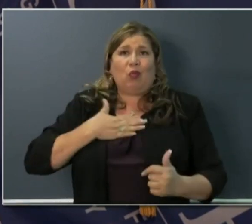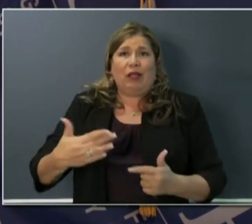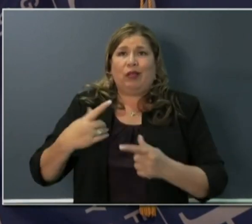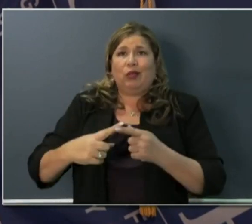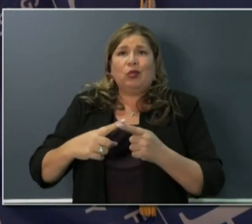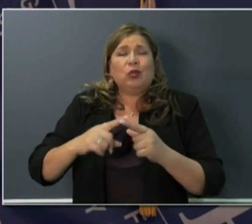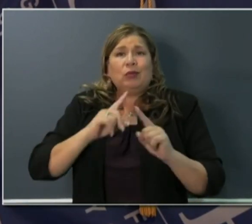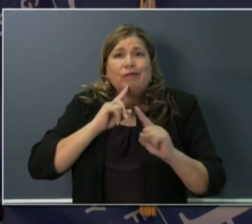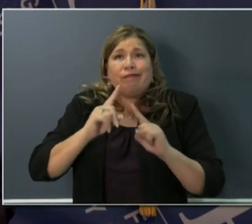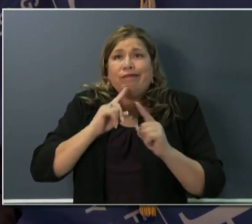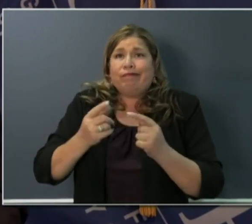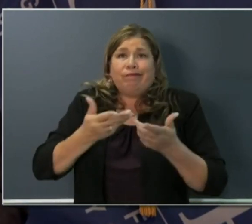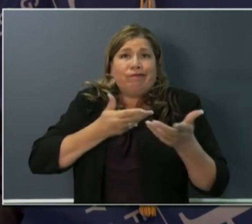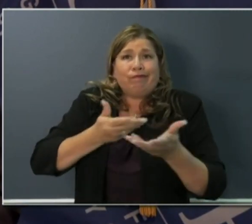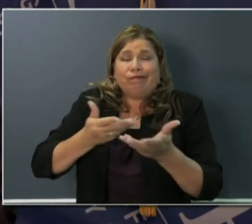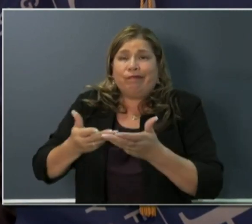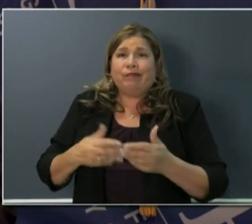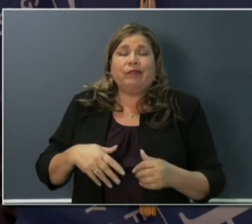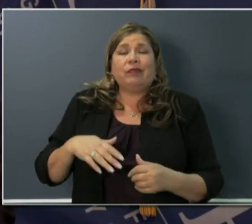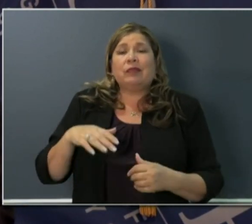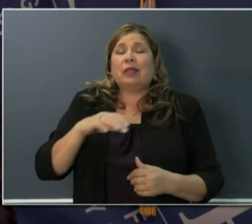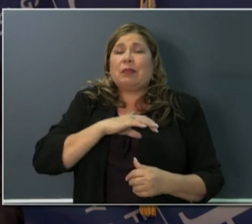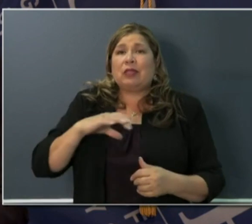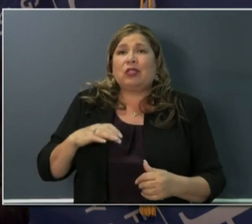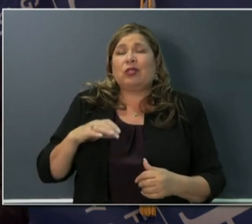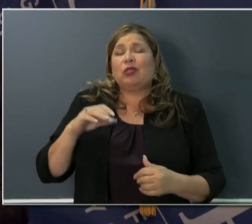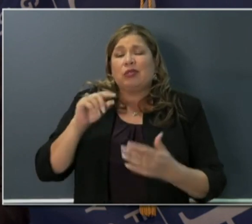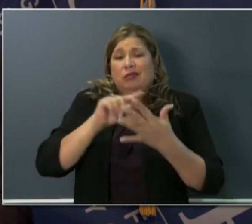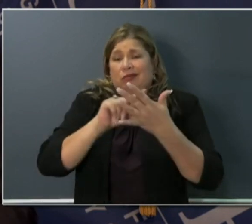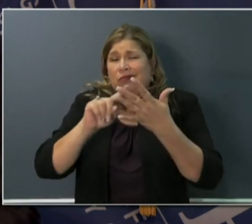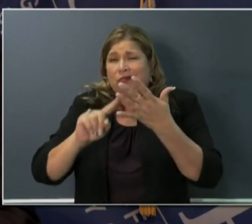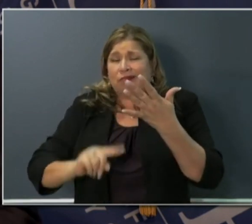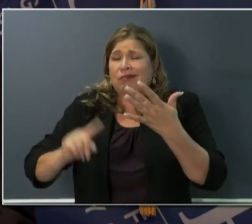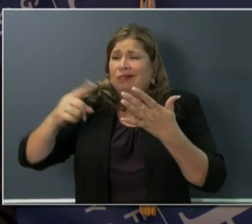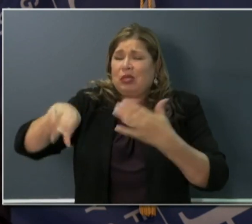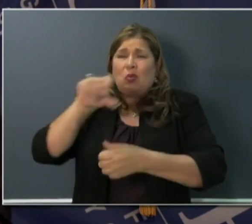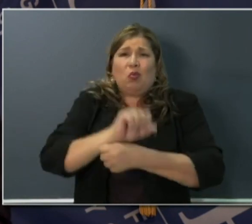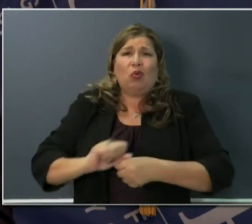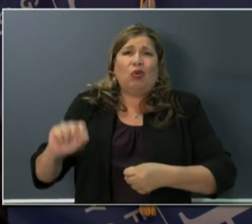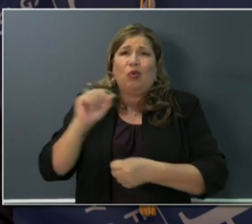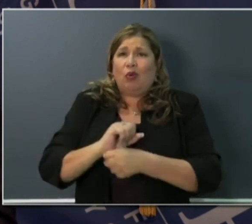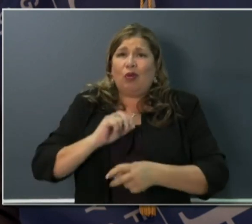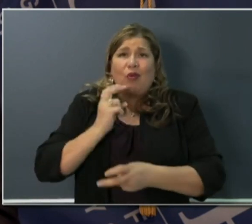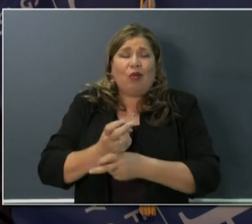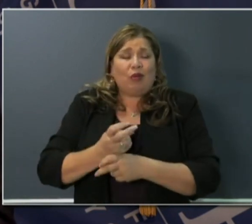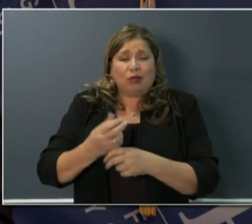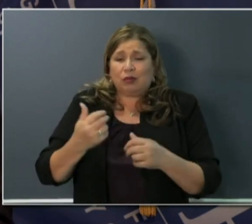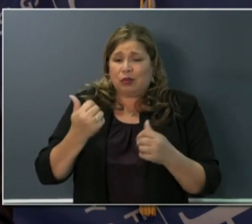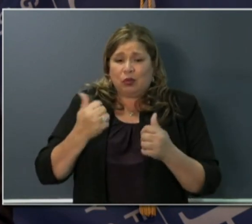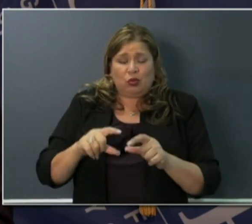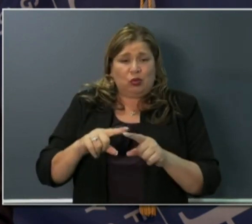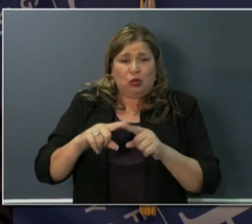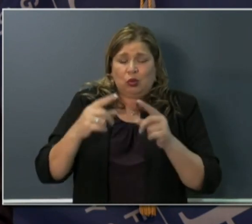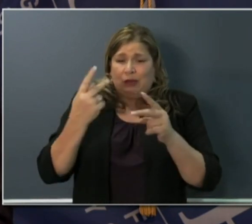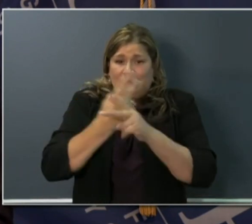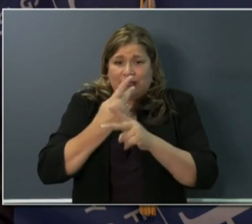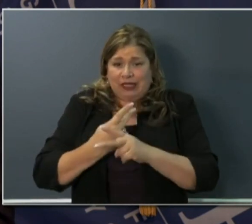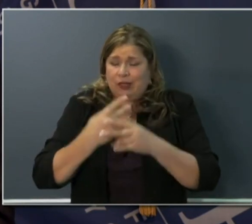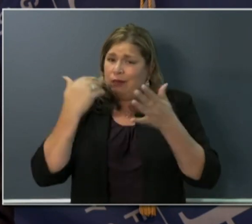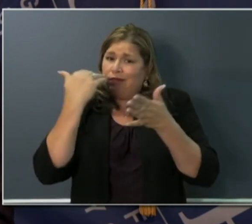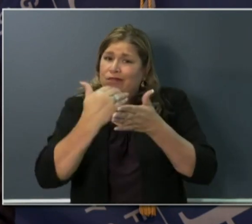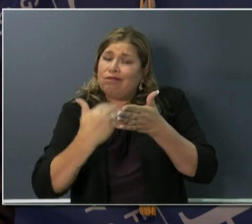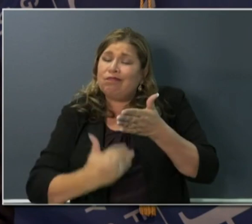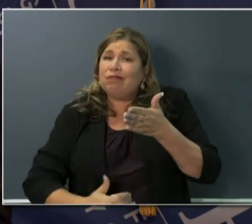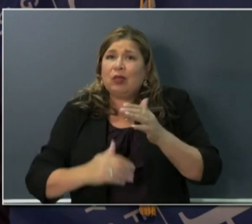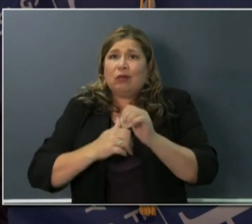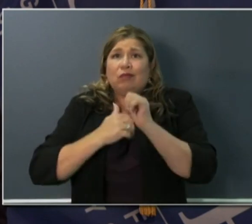our team, Ben Chita, Commissioner Alvarez, and others that have been working overtime to organize these principles and advance them.